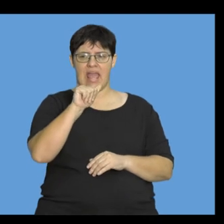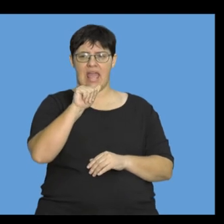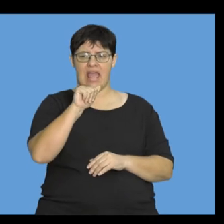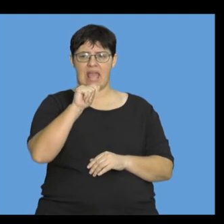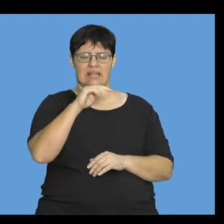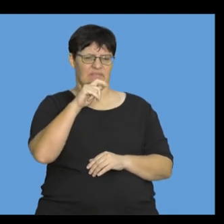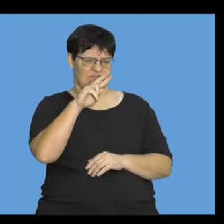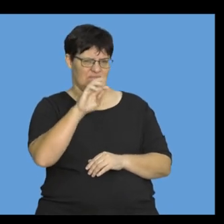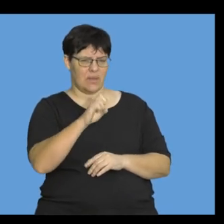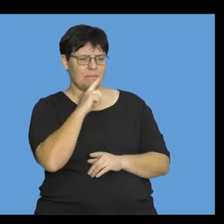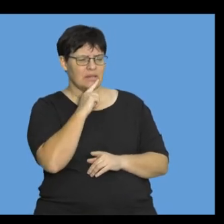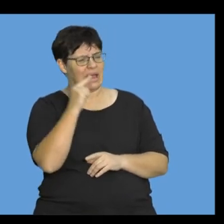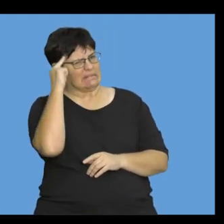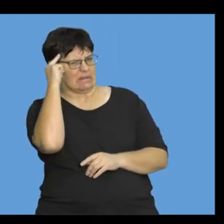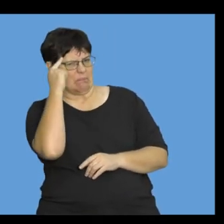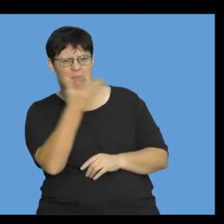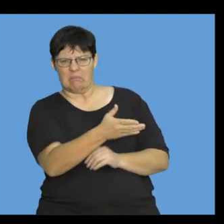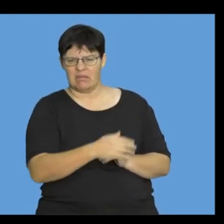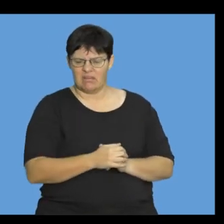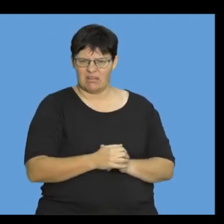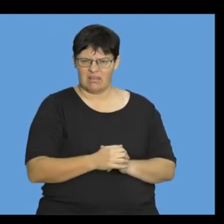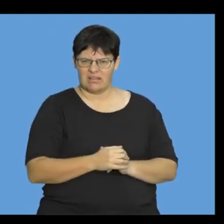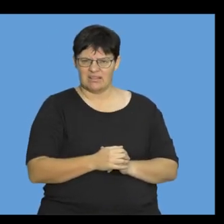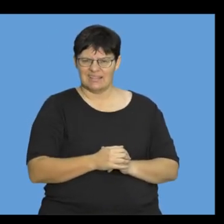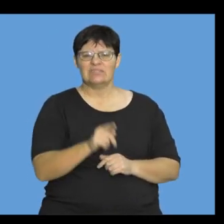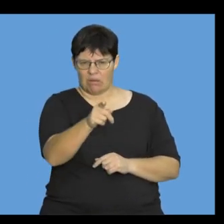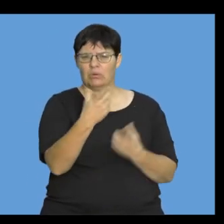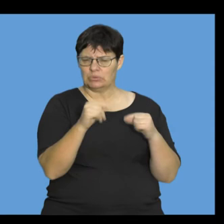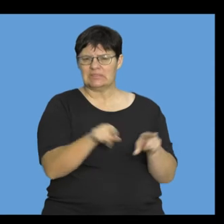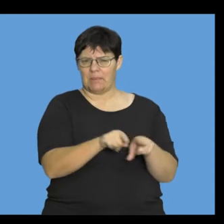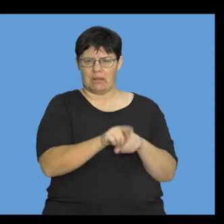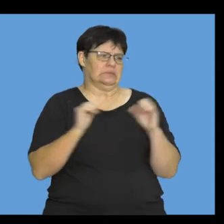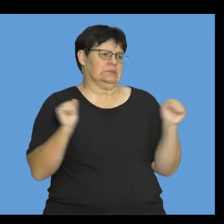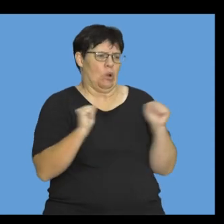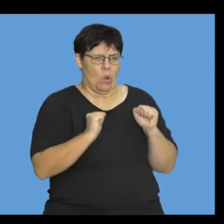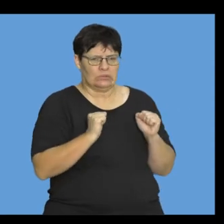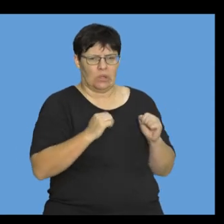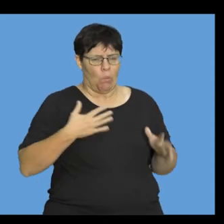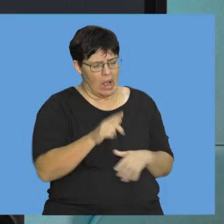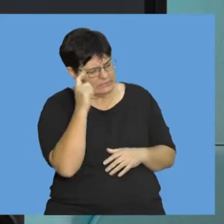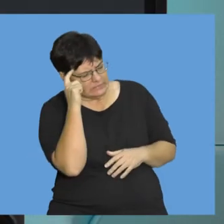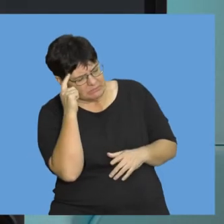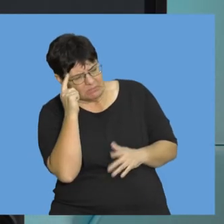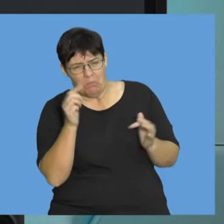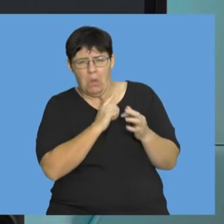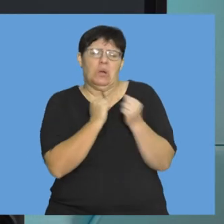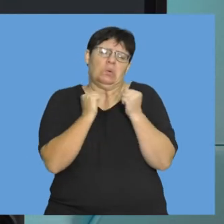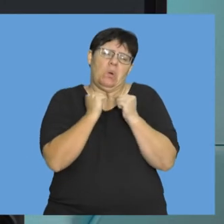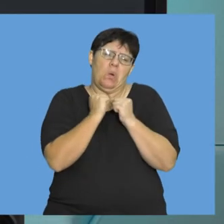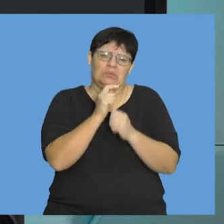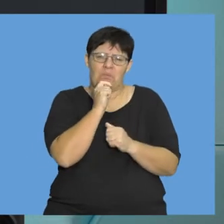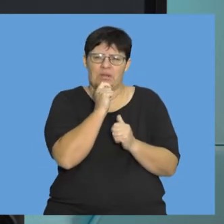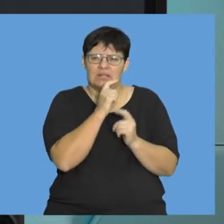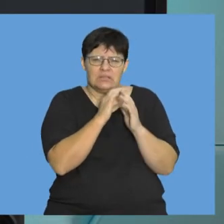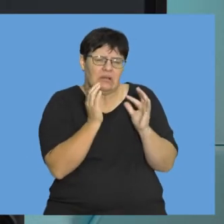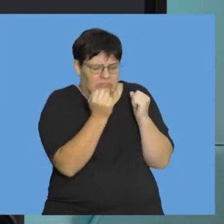inactive. They're kind of like hibernating. They're sleeping. You guys probably do it as well. When you're cold, I don't think you're very